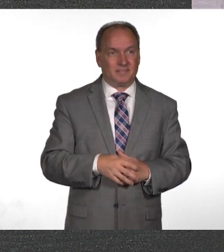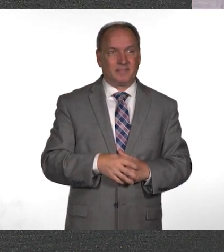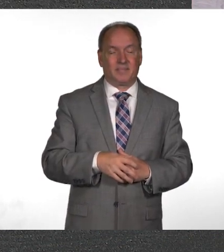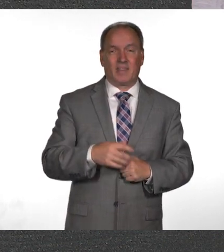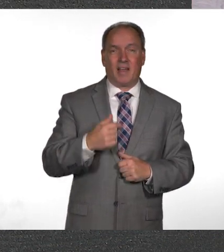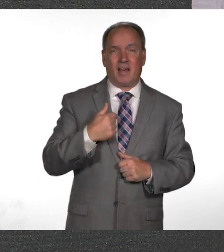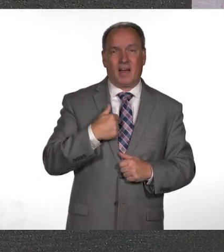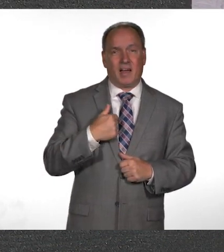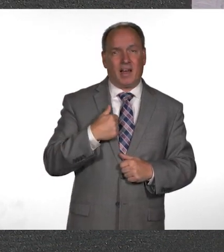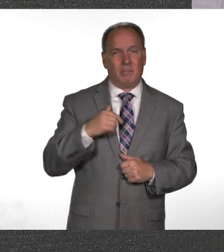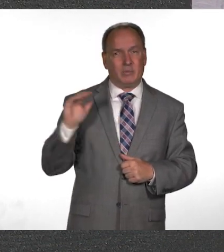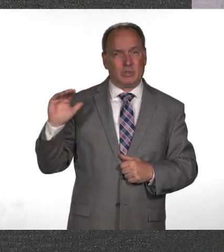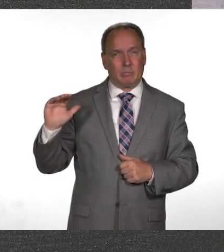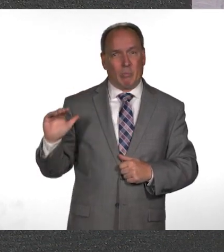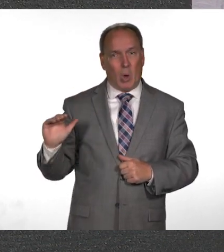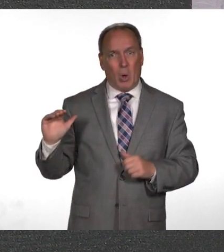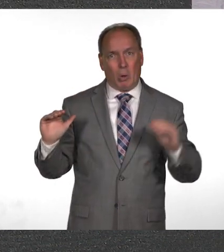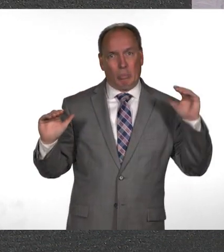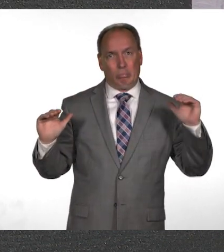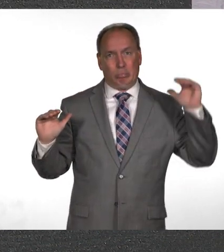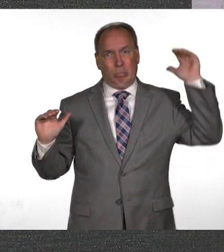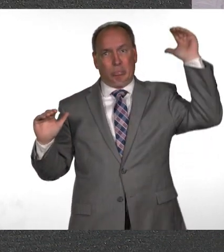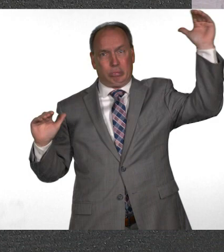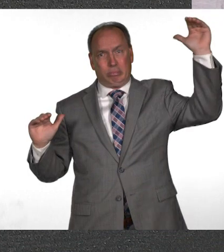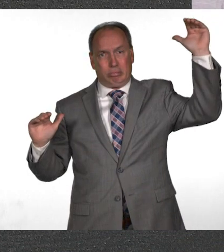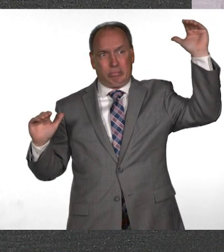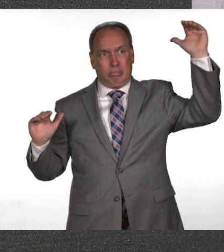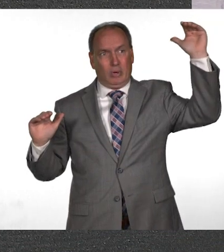I am smaller than he is.